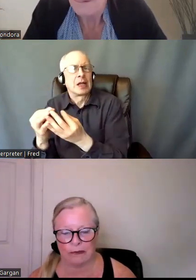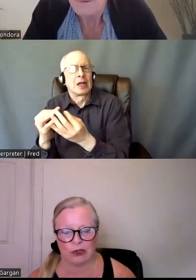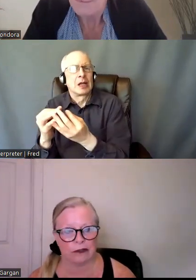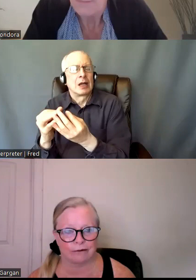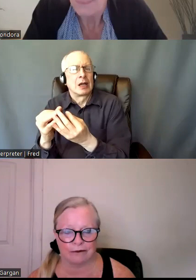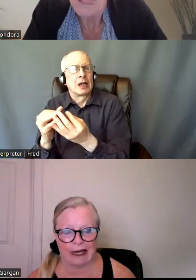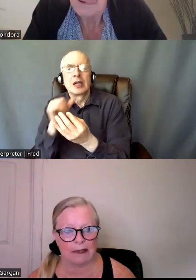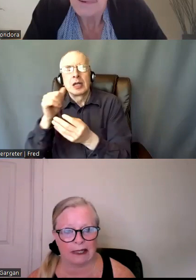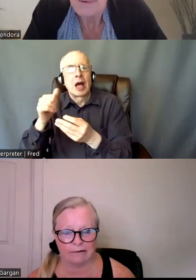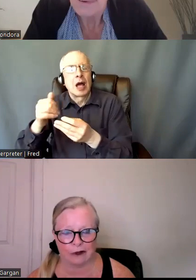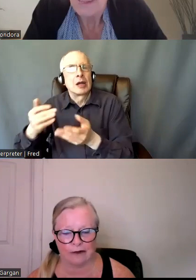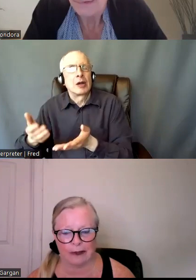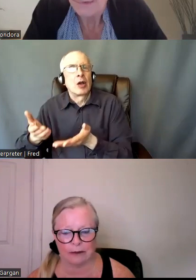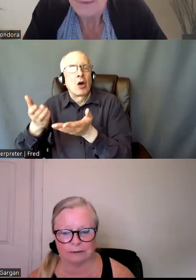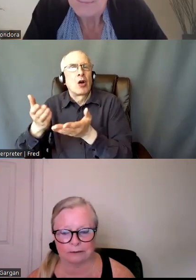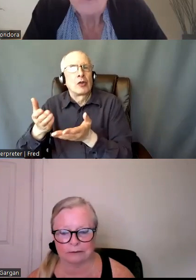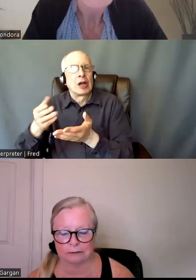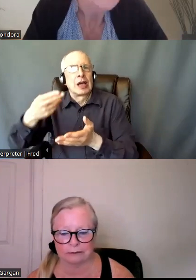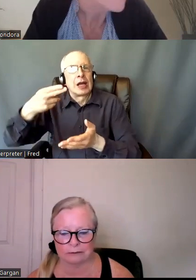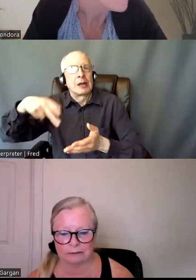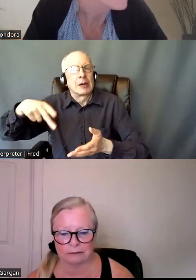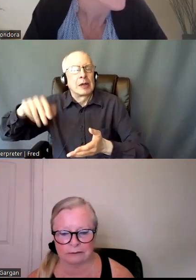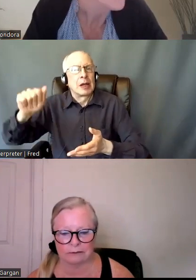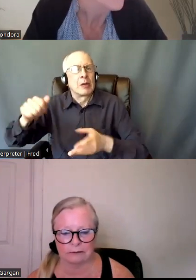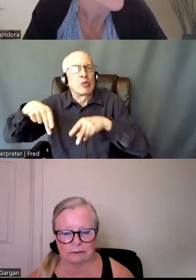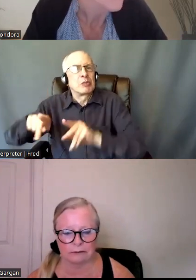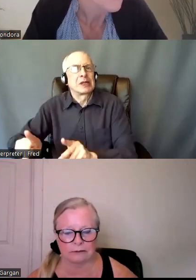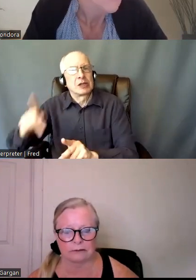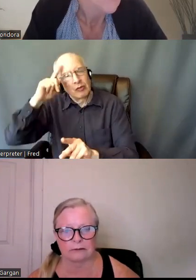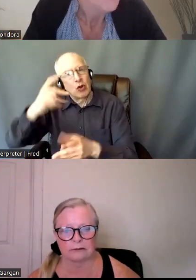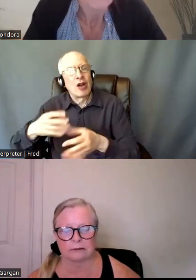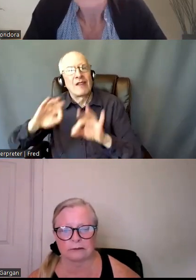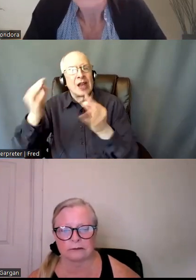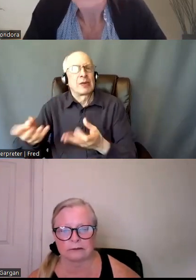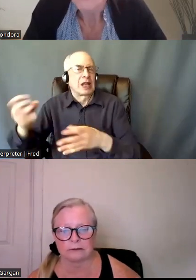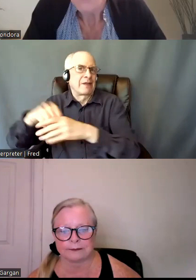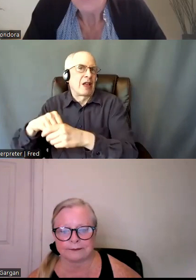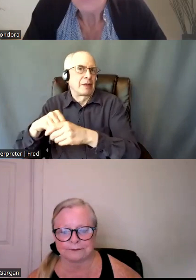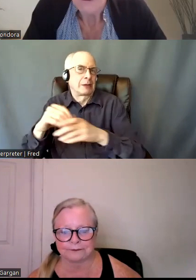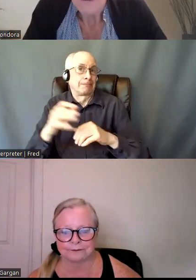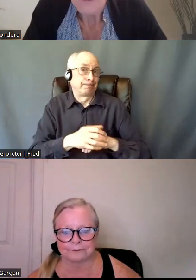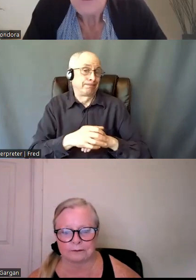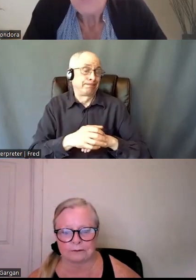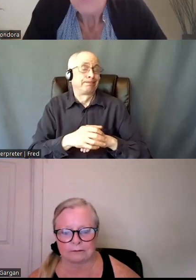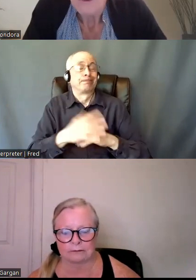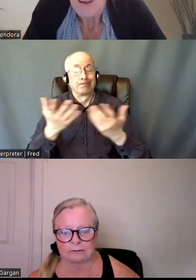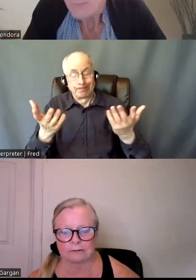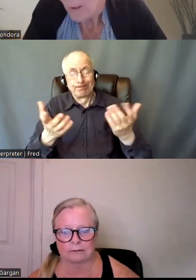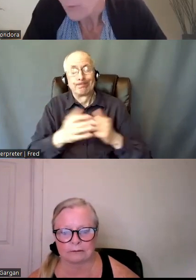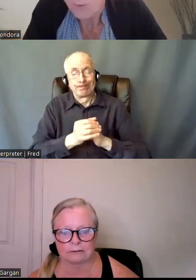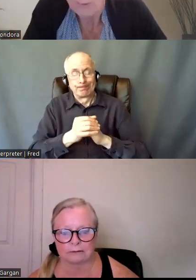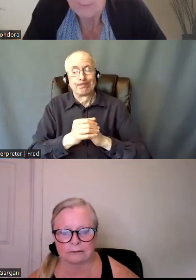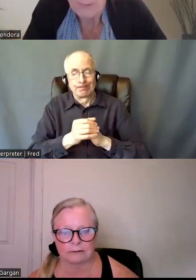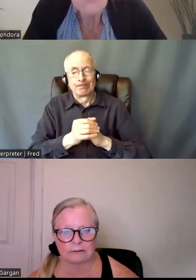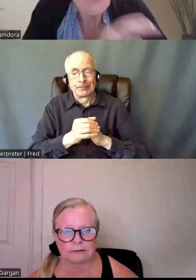HIPAA permission for family involvement? Yeah. So this has been one that I